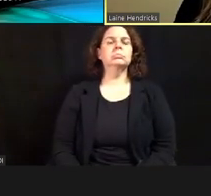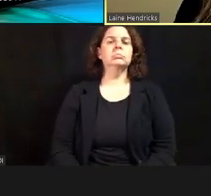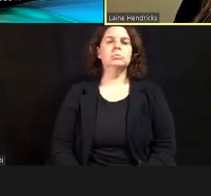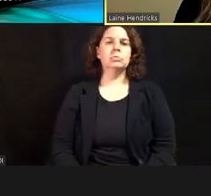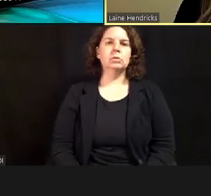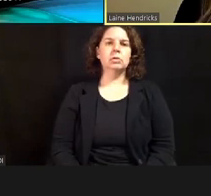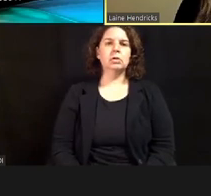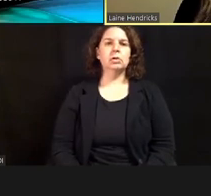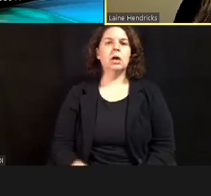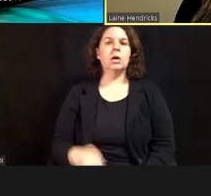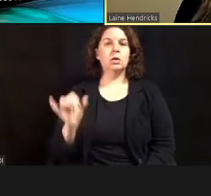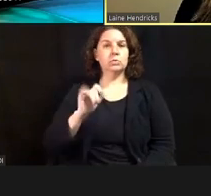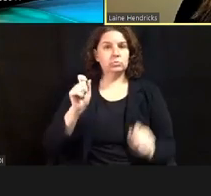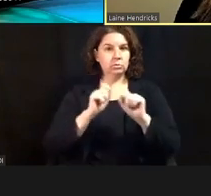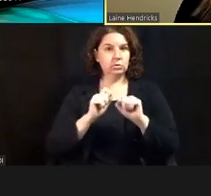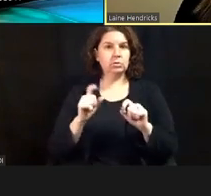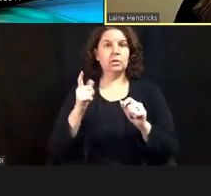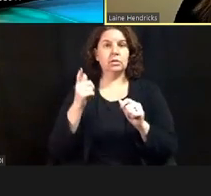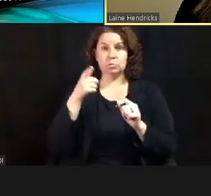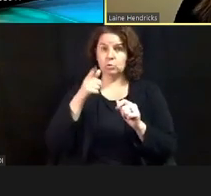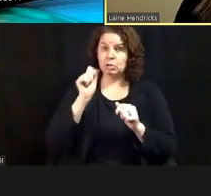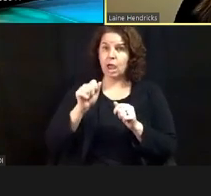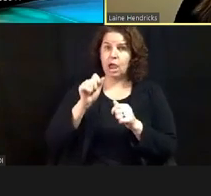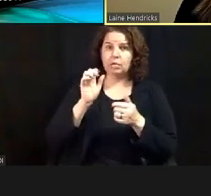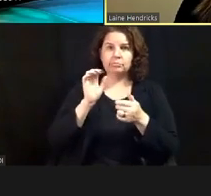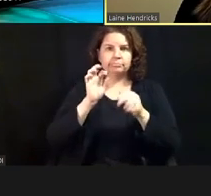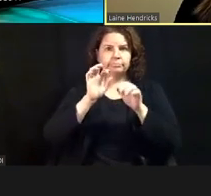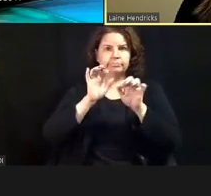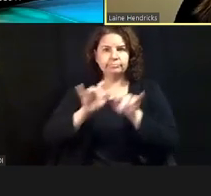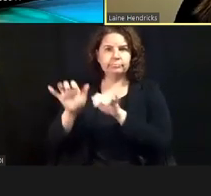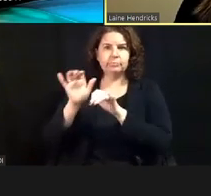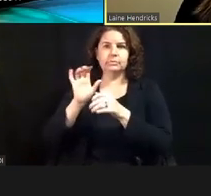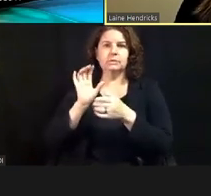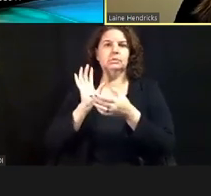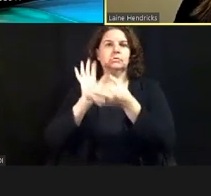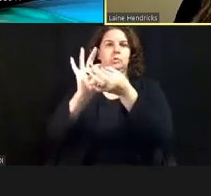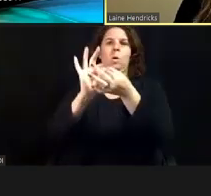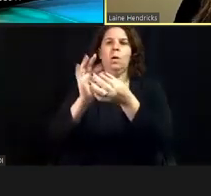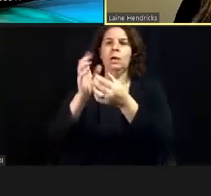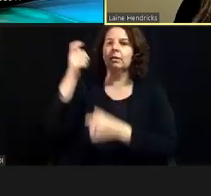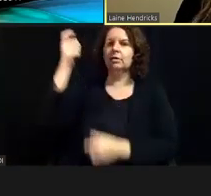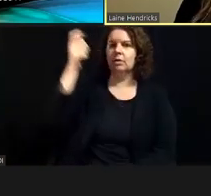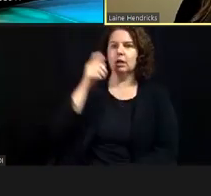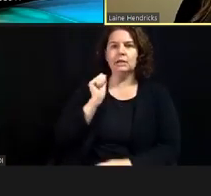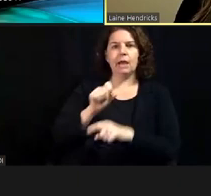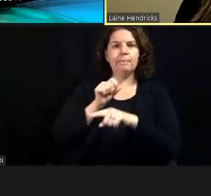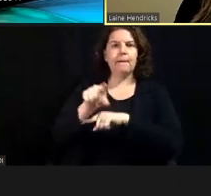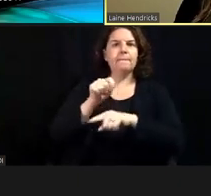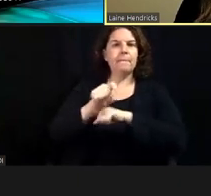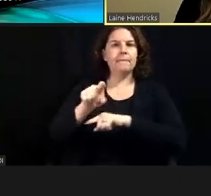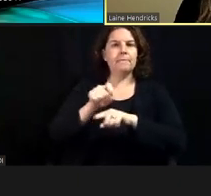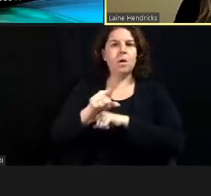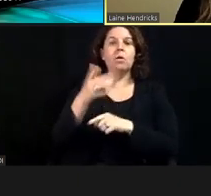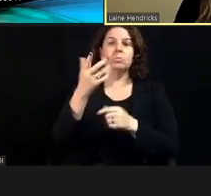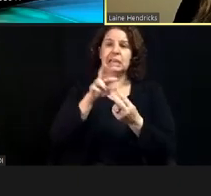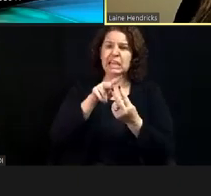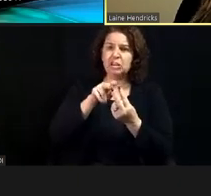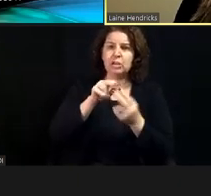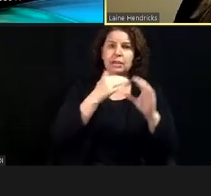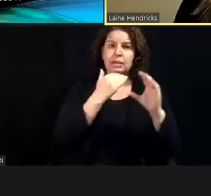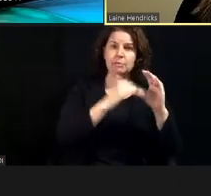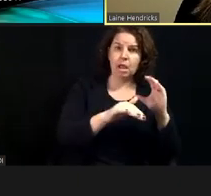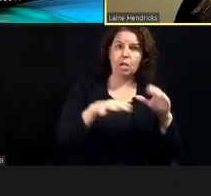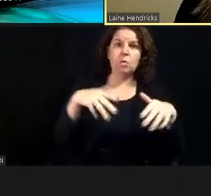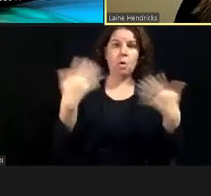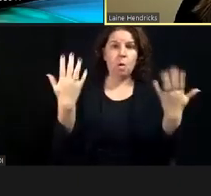data and other updates about Marin's response to the COVID-19 pandemic. To receive those updates by email,